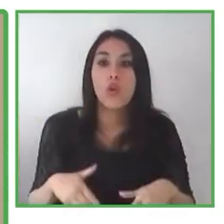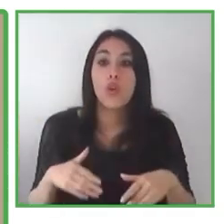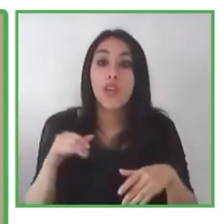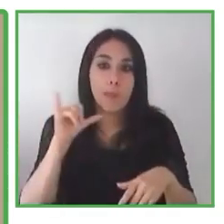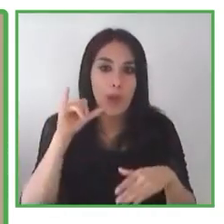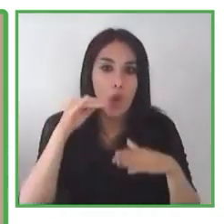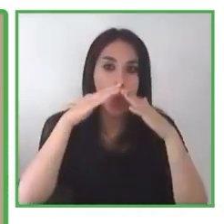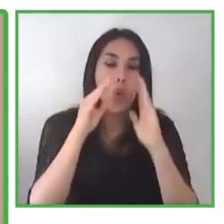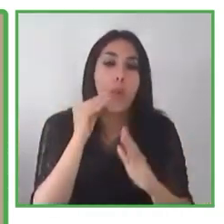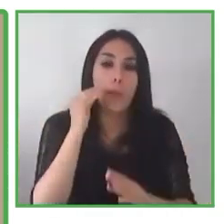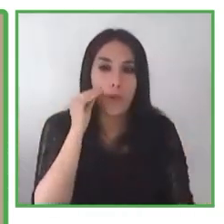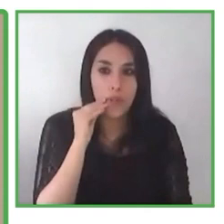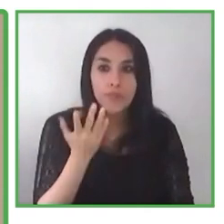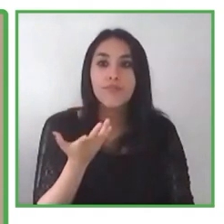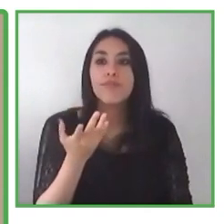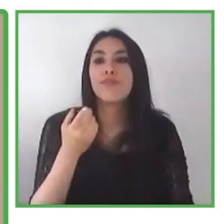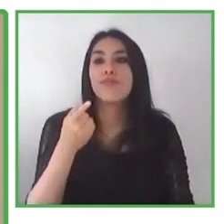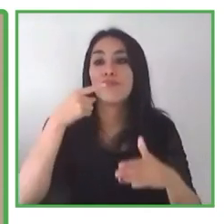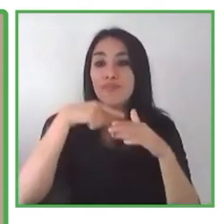there is a lack of places